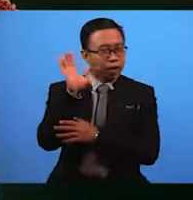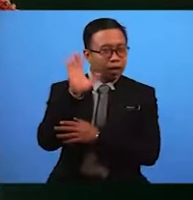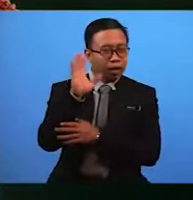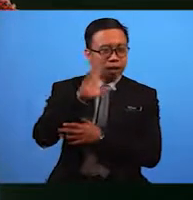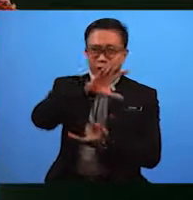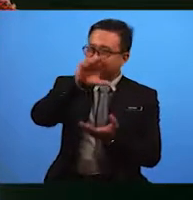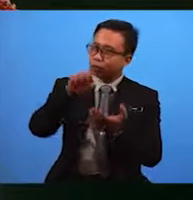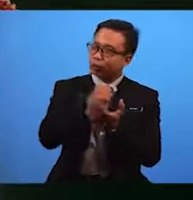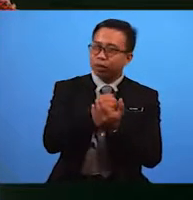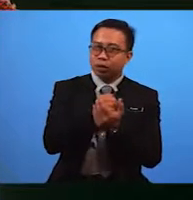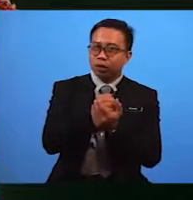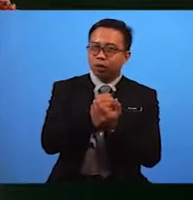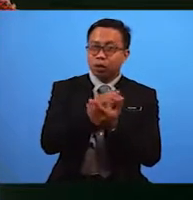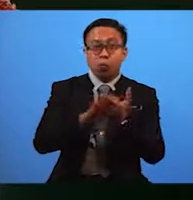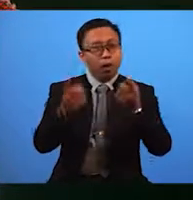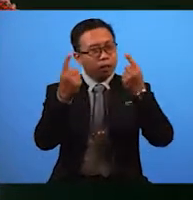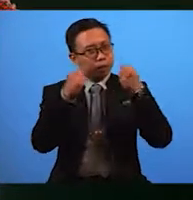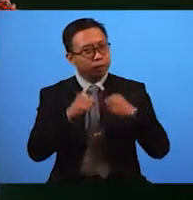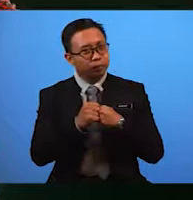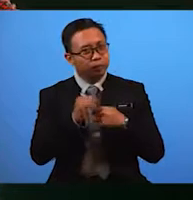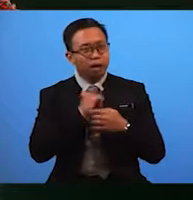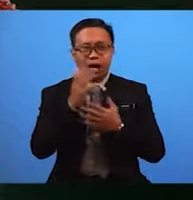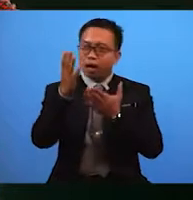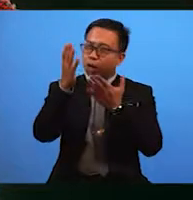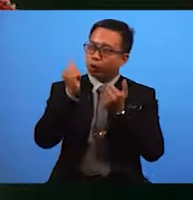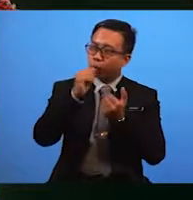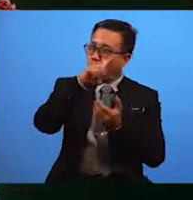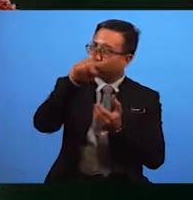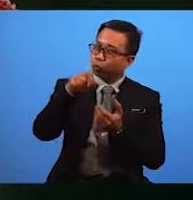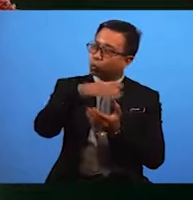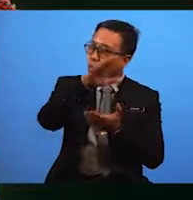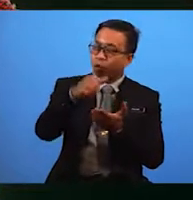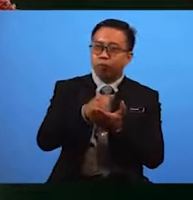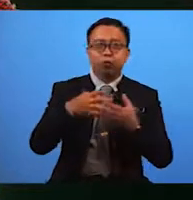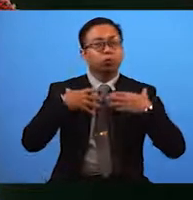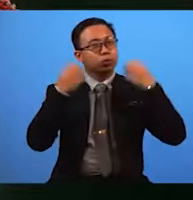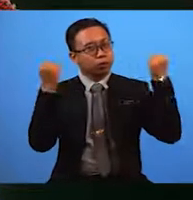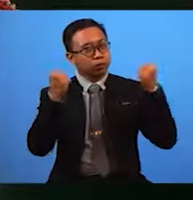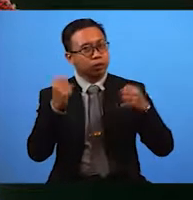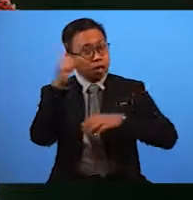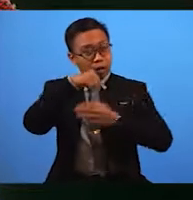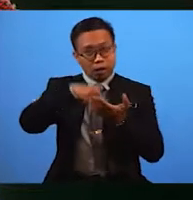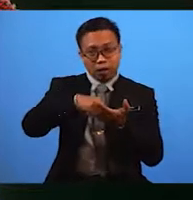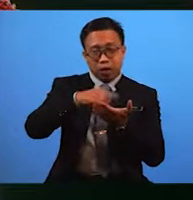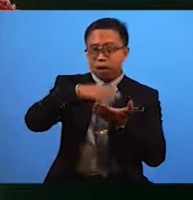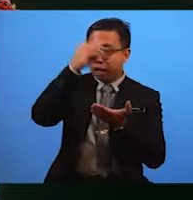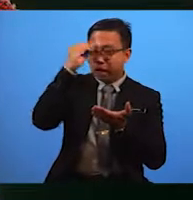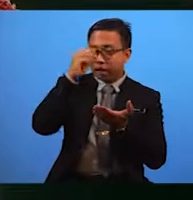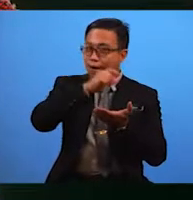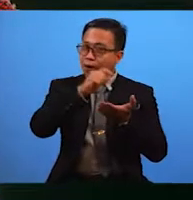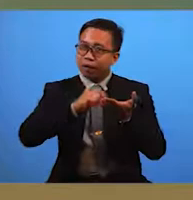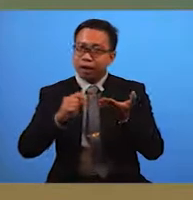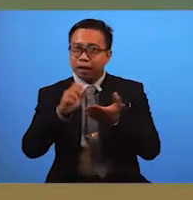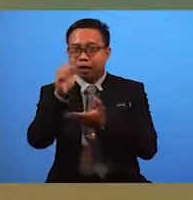again, everyone. Welcome back. I hope you're doing well. Today, we are going to learn how to write an